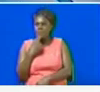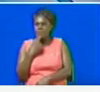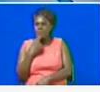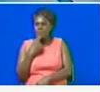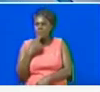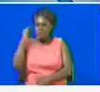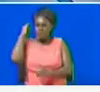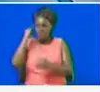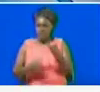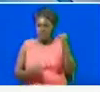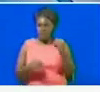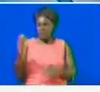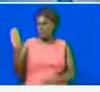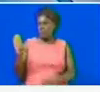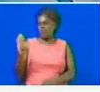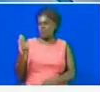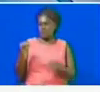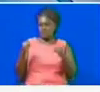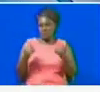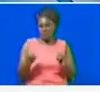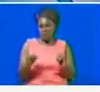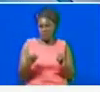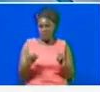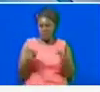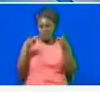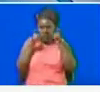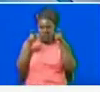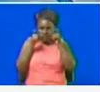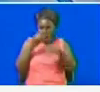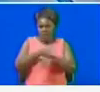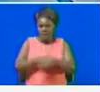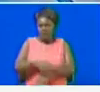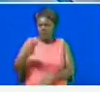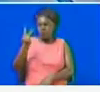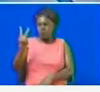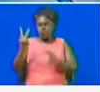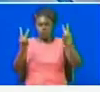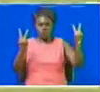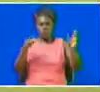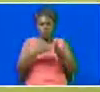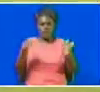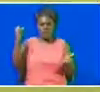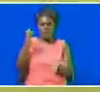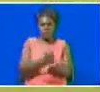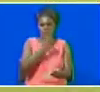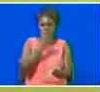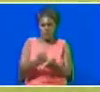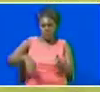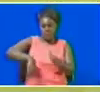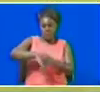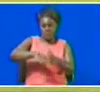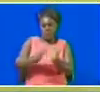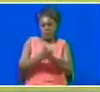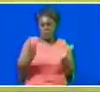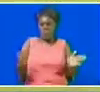And finally, Boniface Mushiri struck late on to give Tusker FC a 2-2 draw against Posta Rangers in the Kenya Premier League match